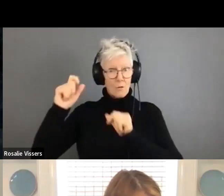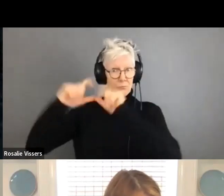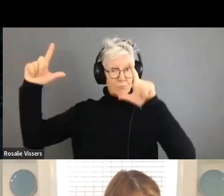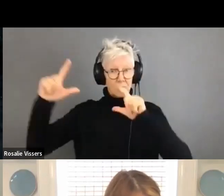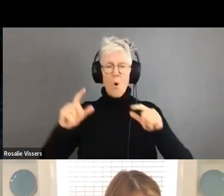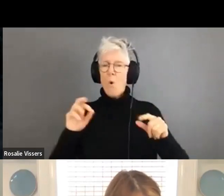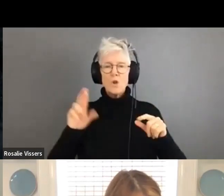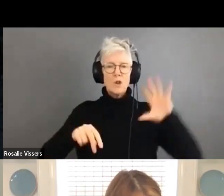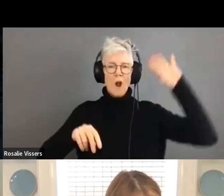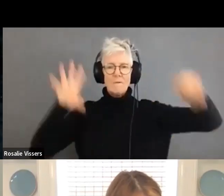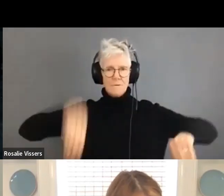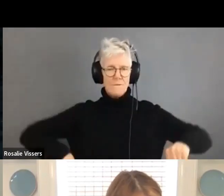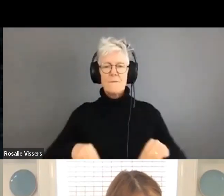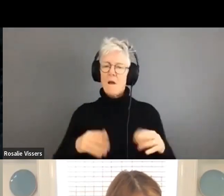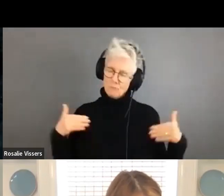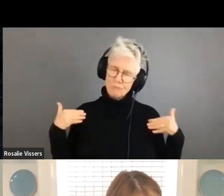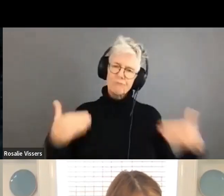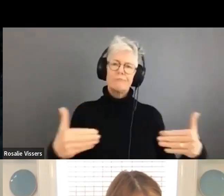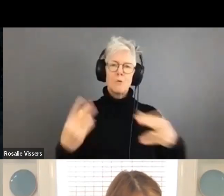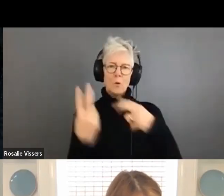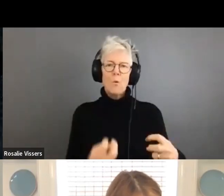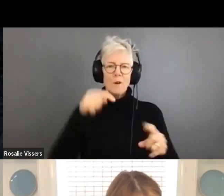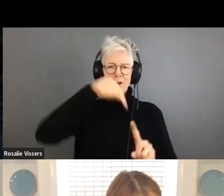supposed to shut it down and then just record directly into the?